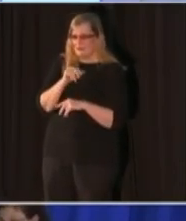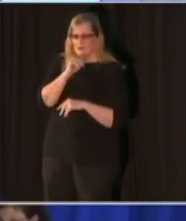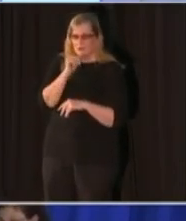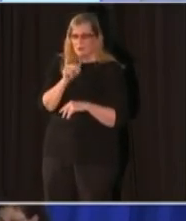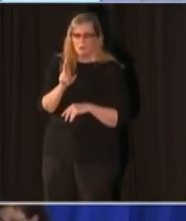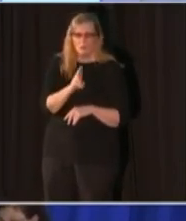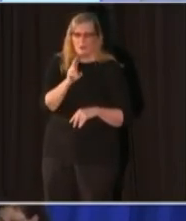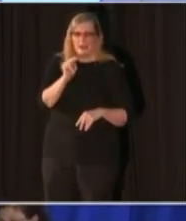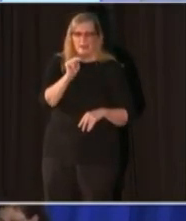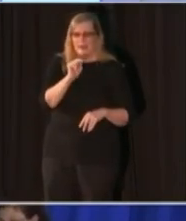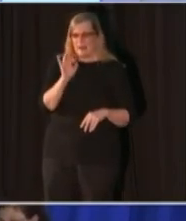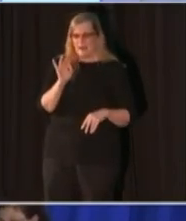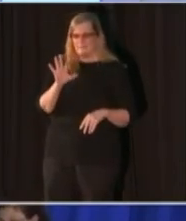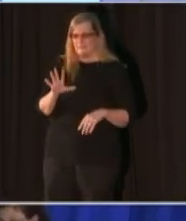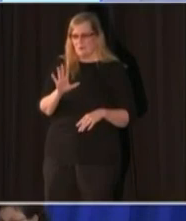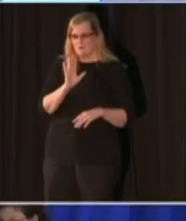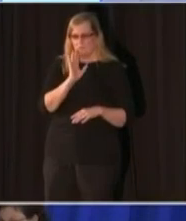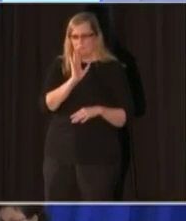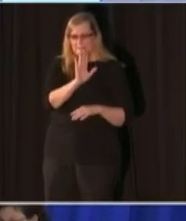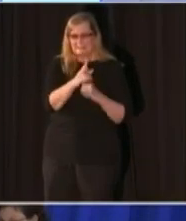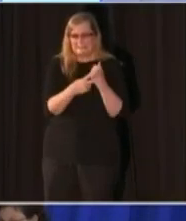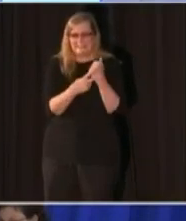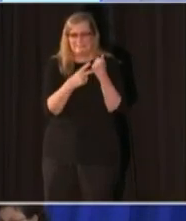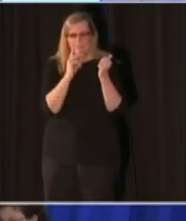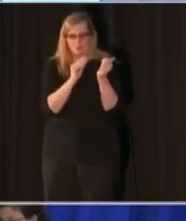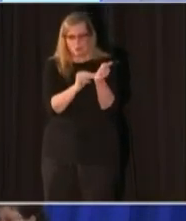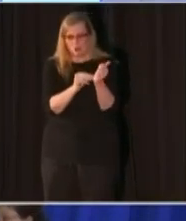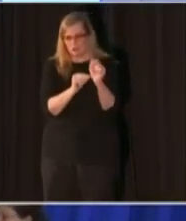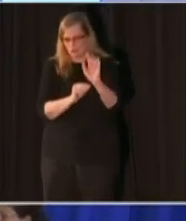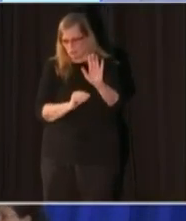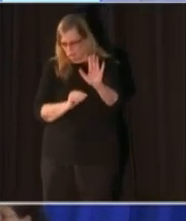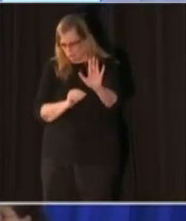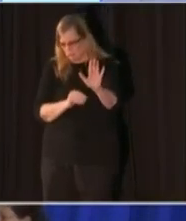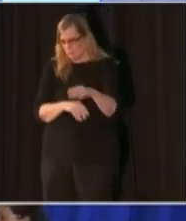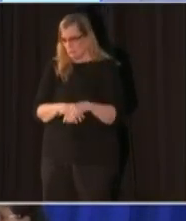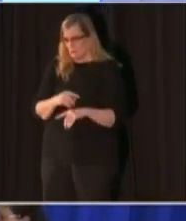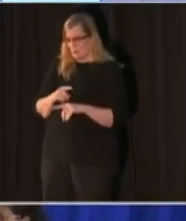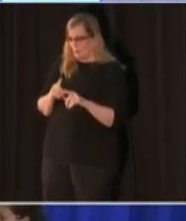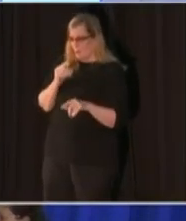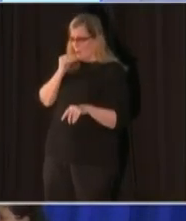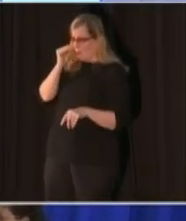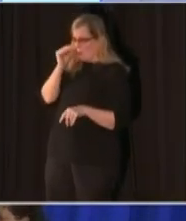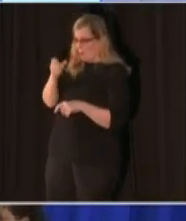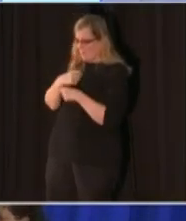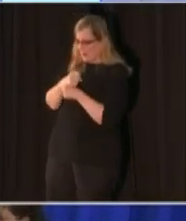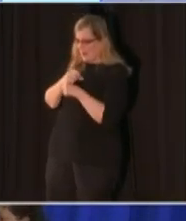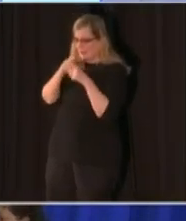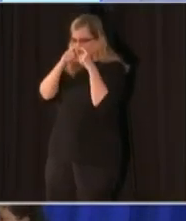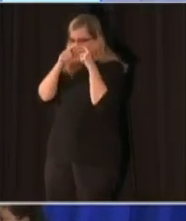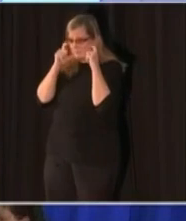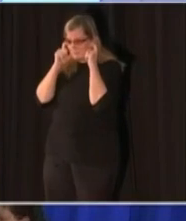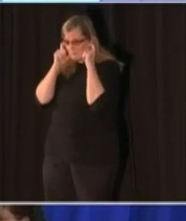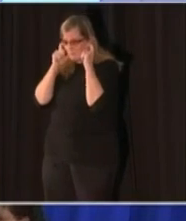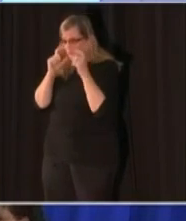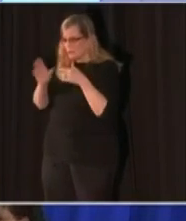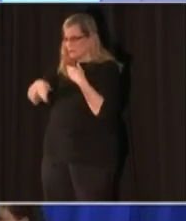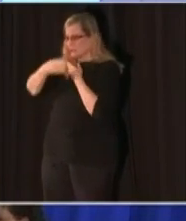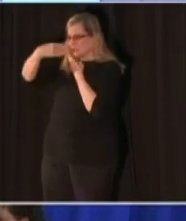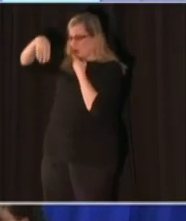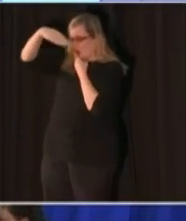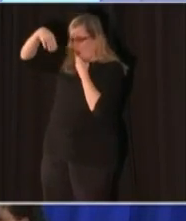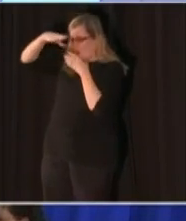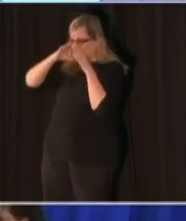and professionals and first responders, but a homemade covering, a scarf, or other